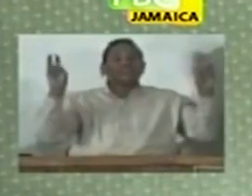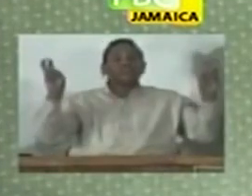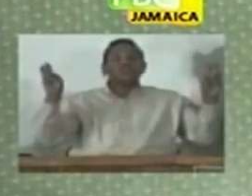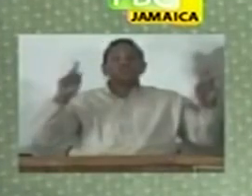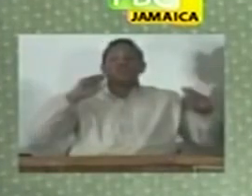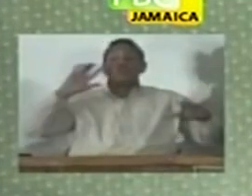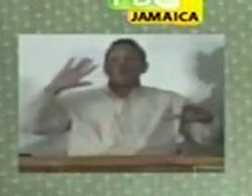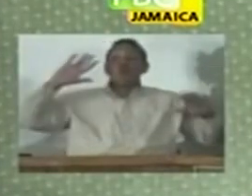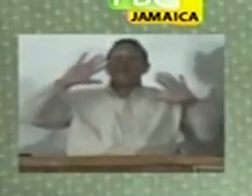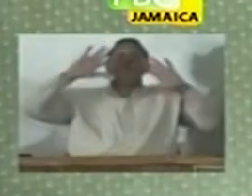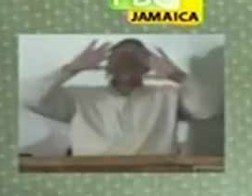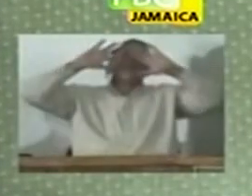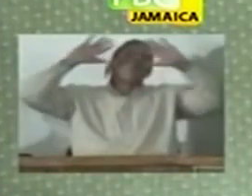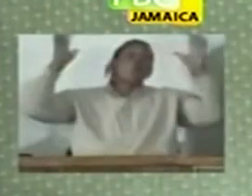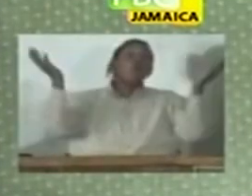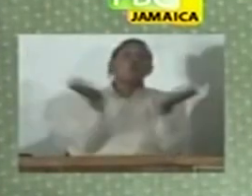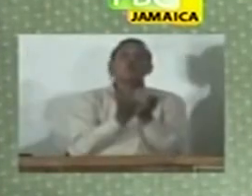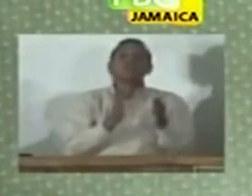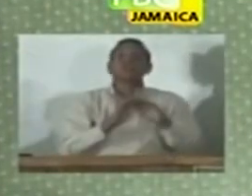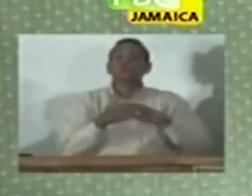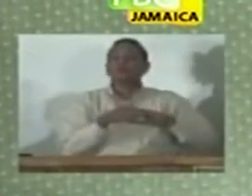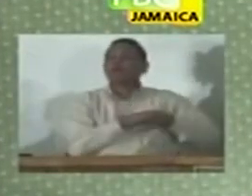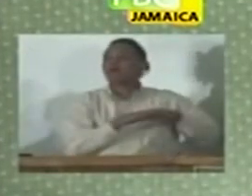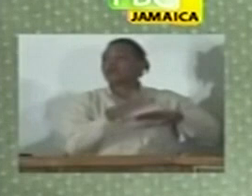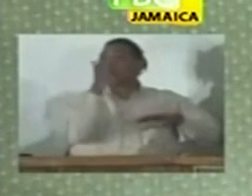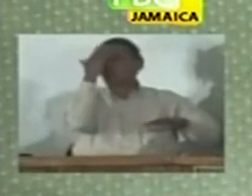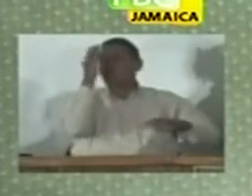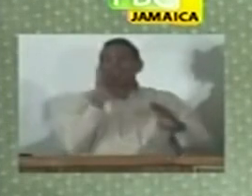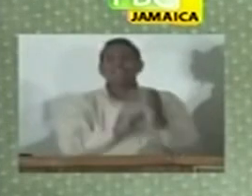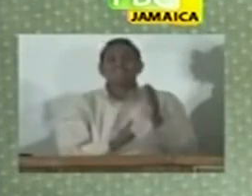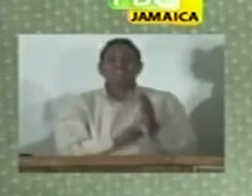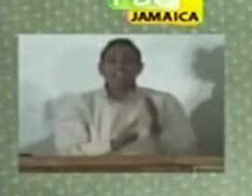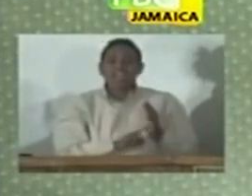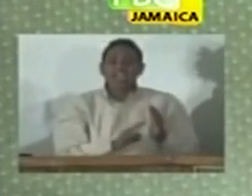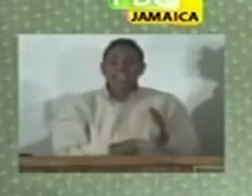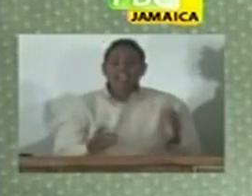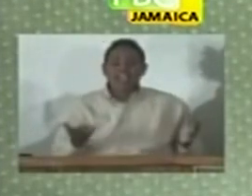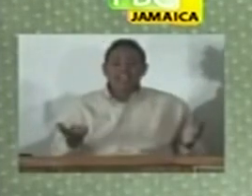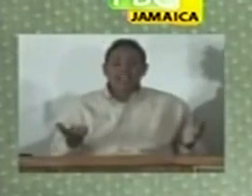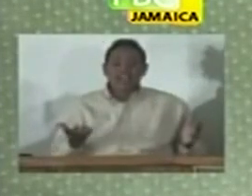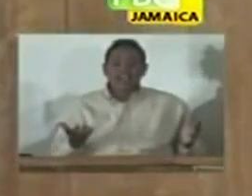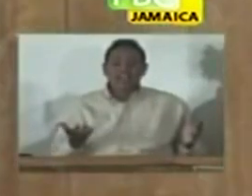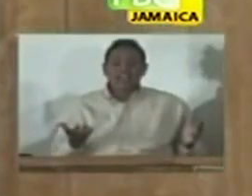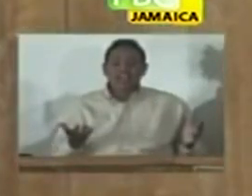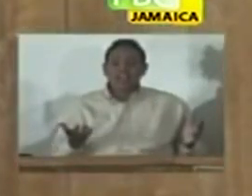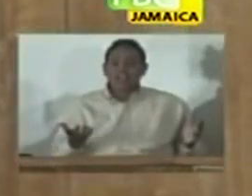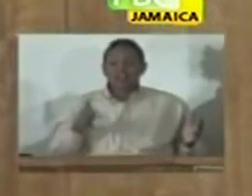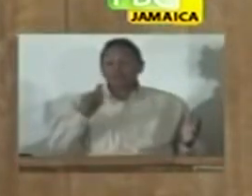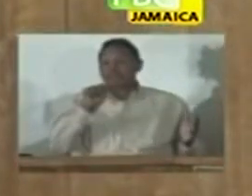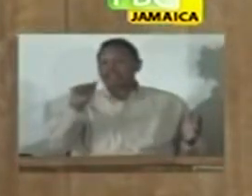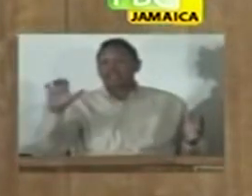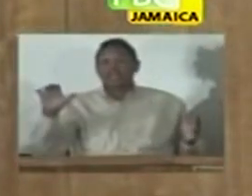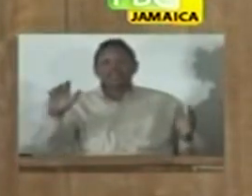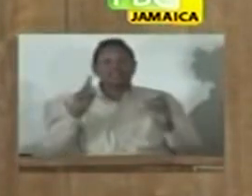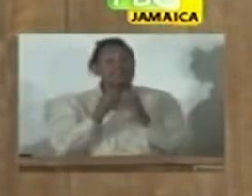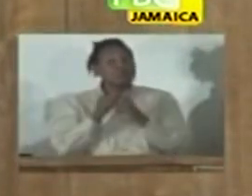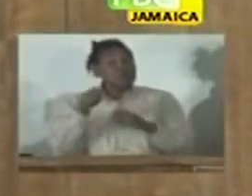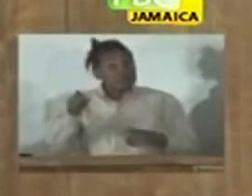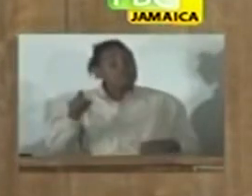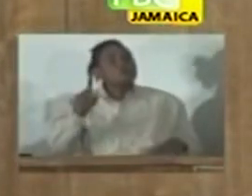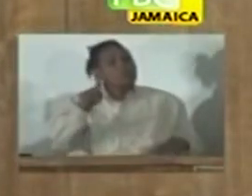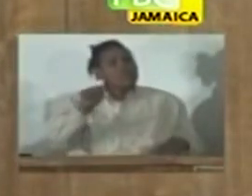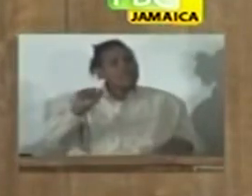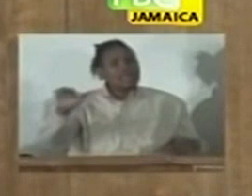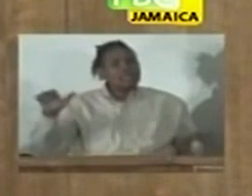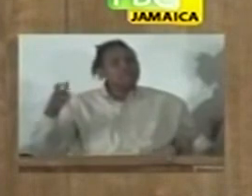whole country know is under investigation, and you are going. But that's fine. And the PAC, so let the PAC deal with it.